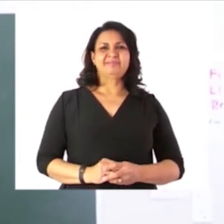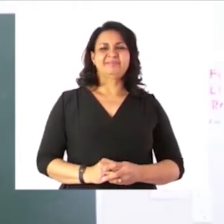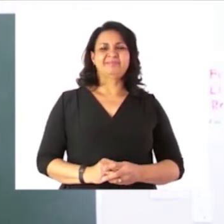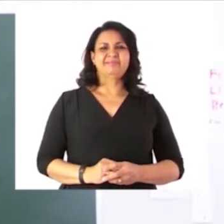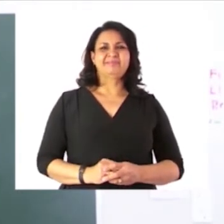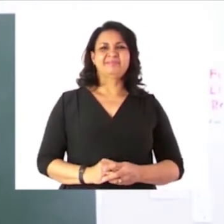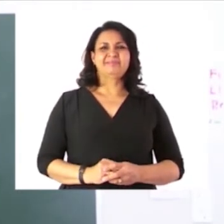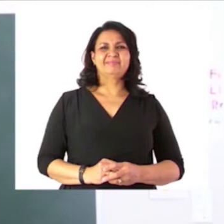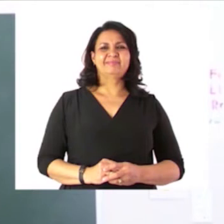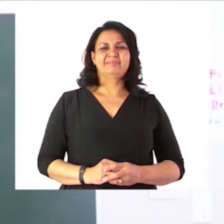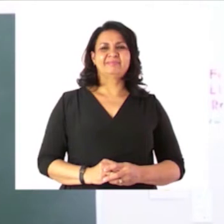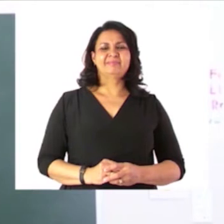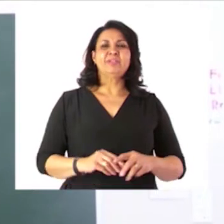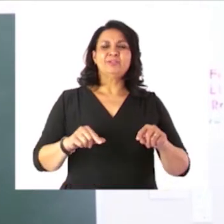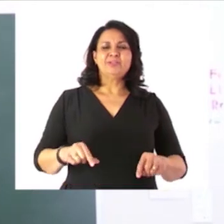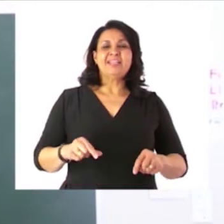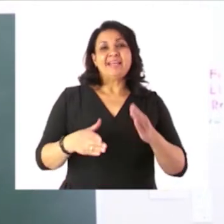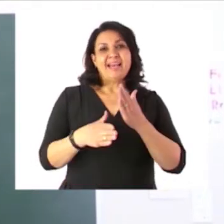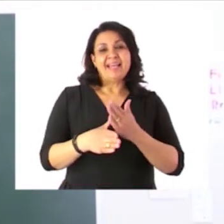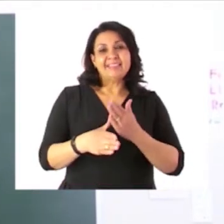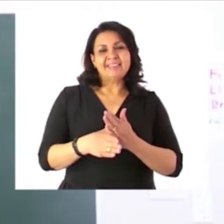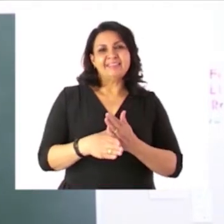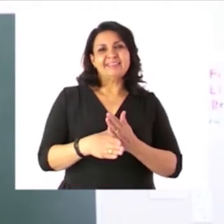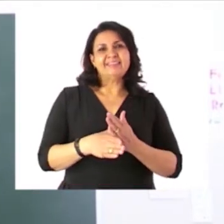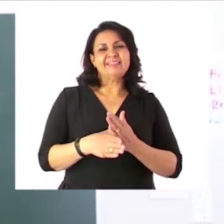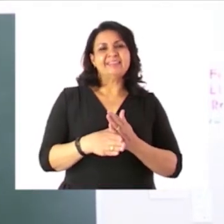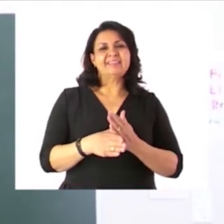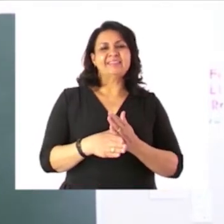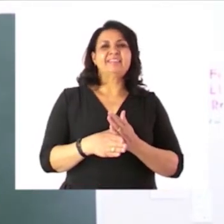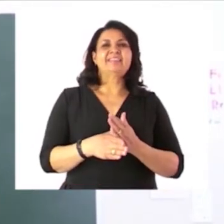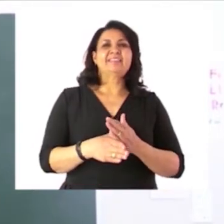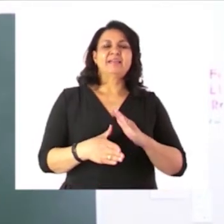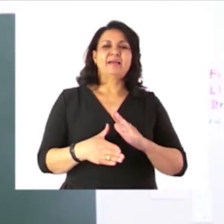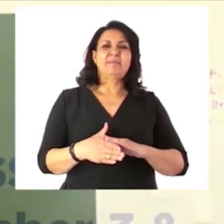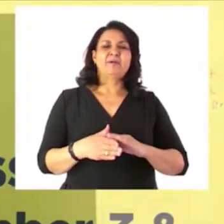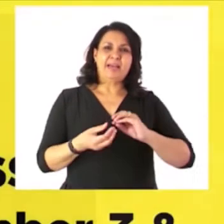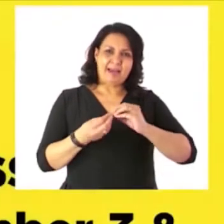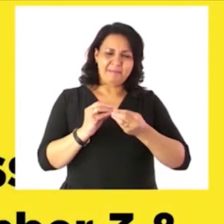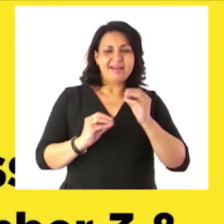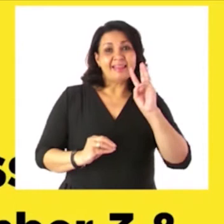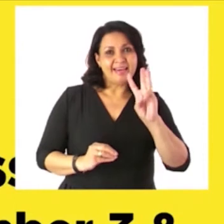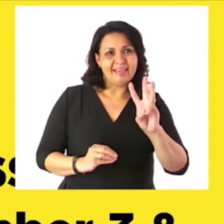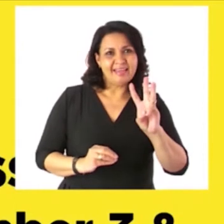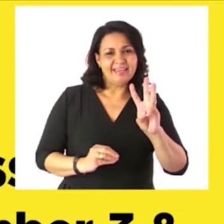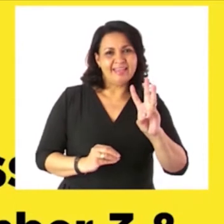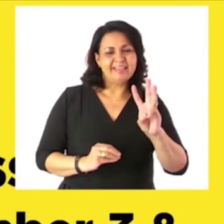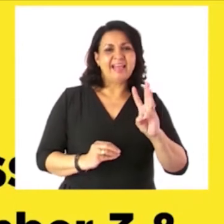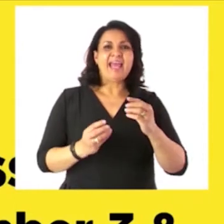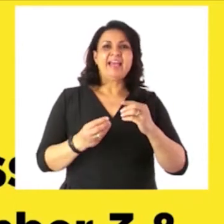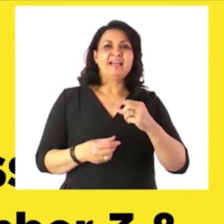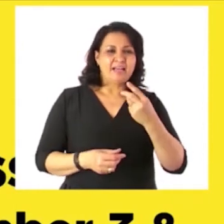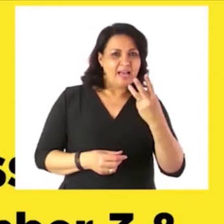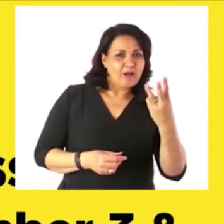correct. Today's lesson is all about number 3 and